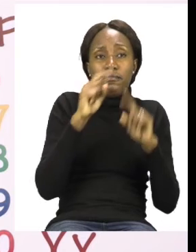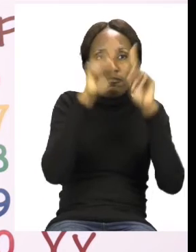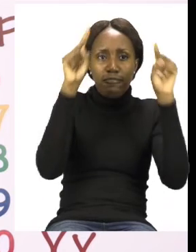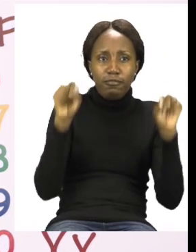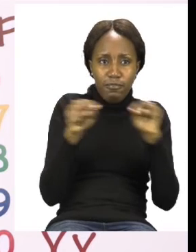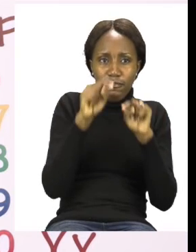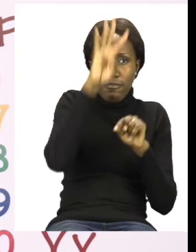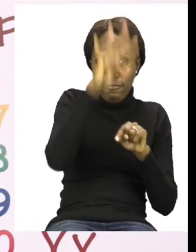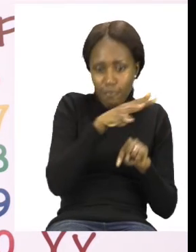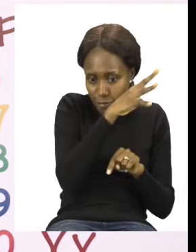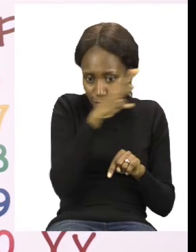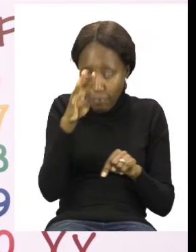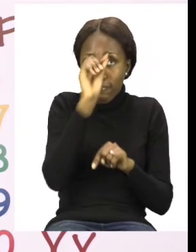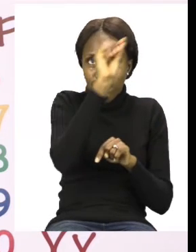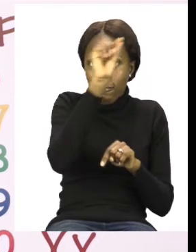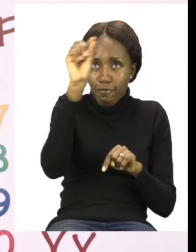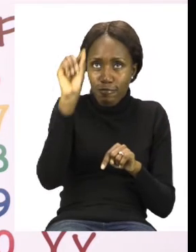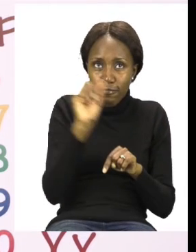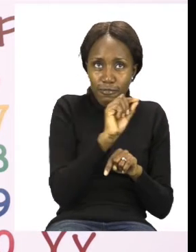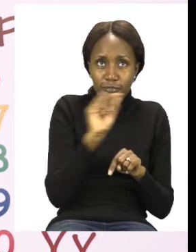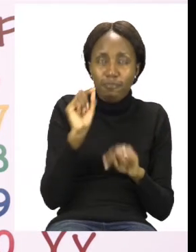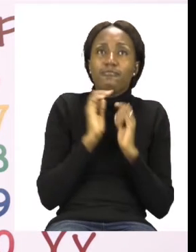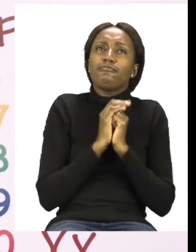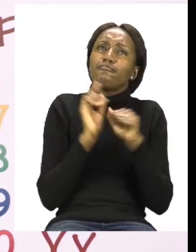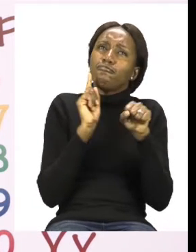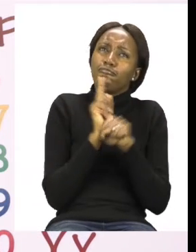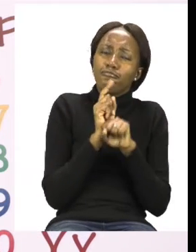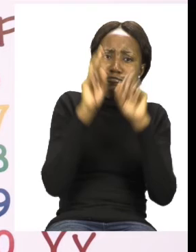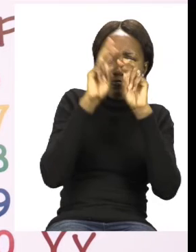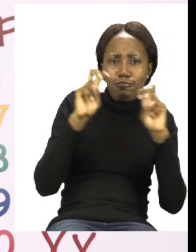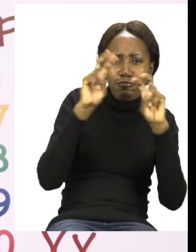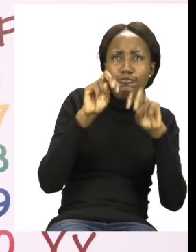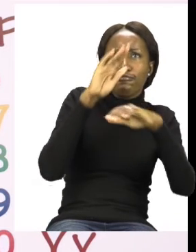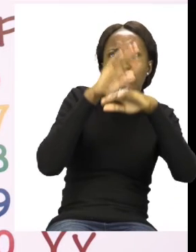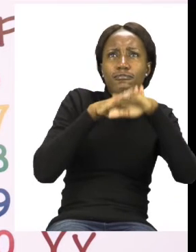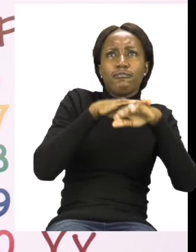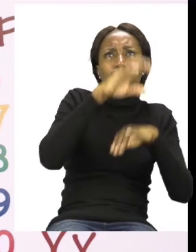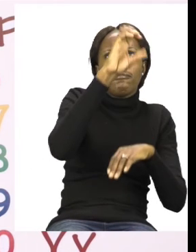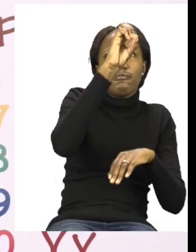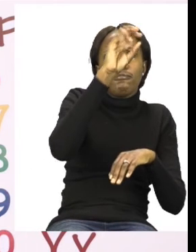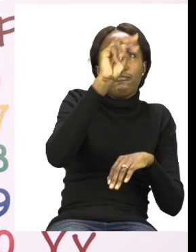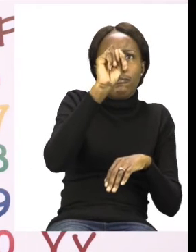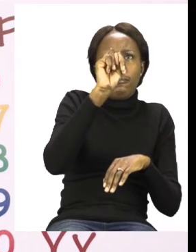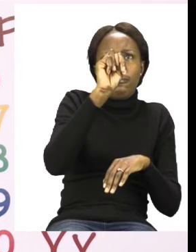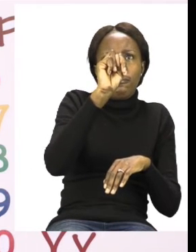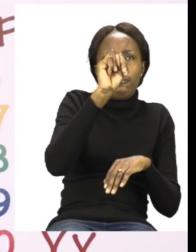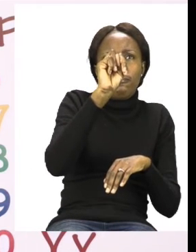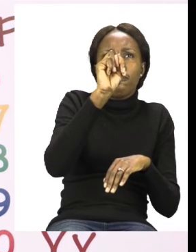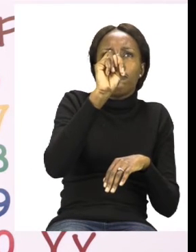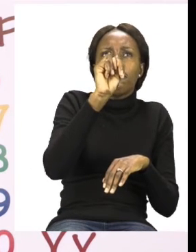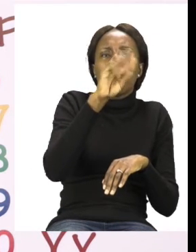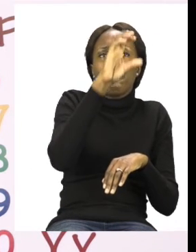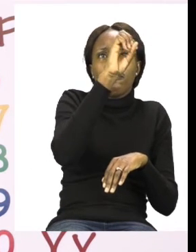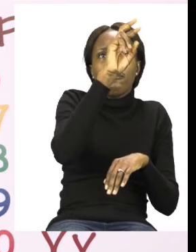are going to do the first one together. We are going to look for the word on. together. Now the word